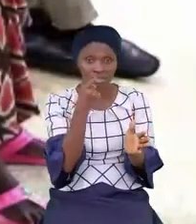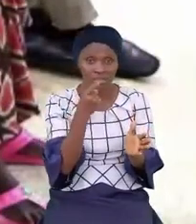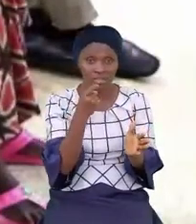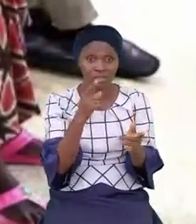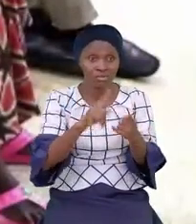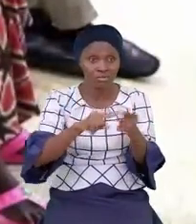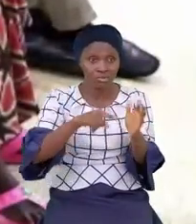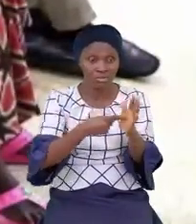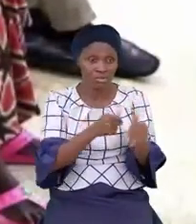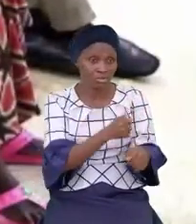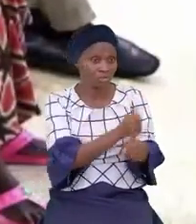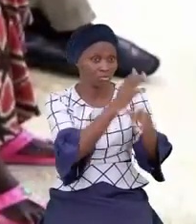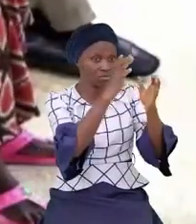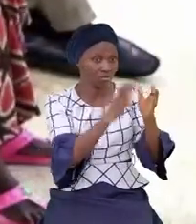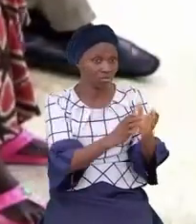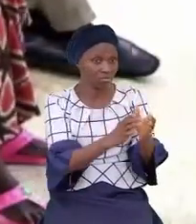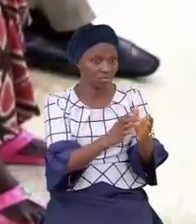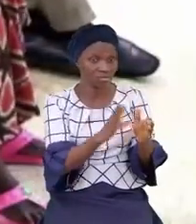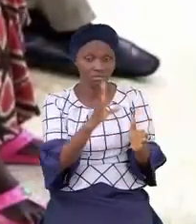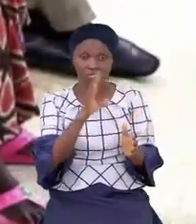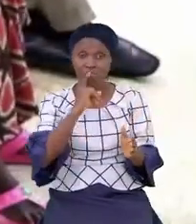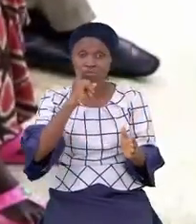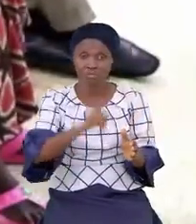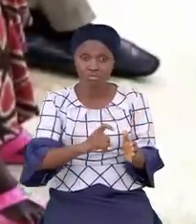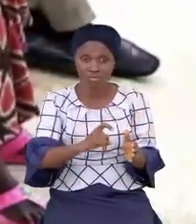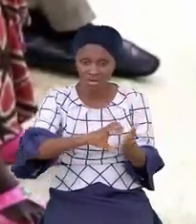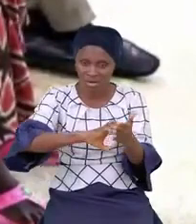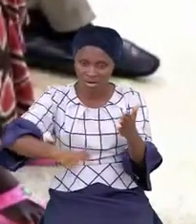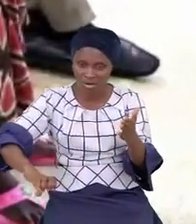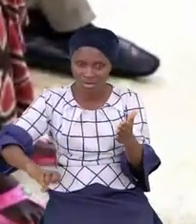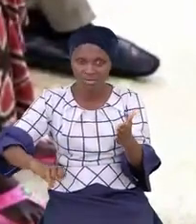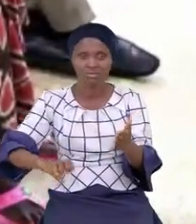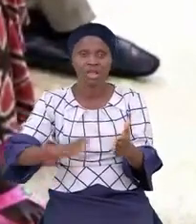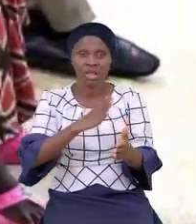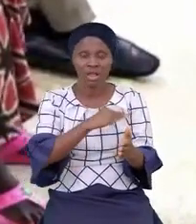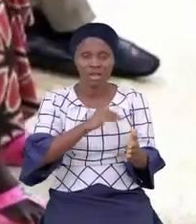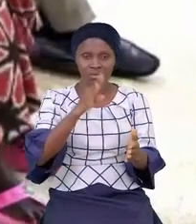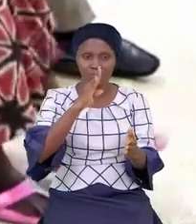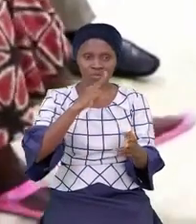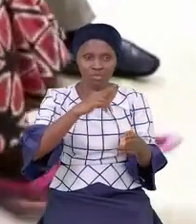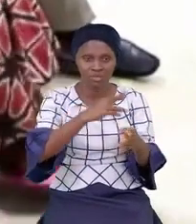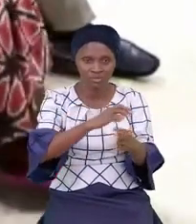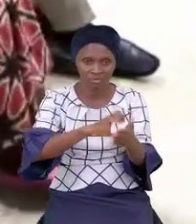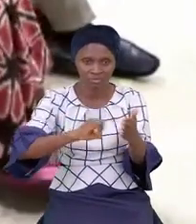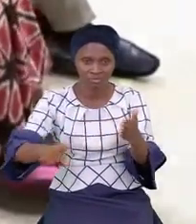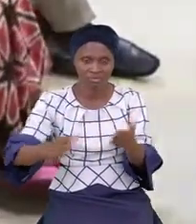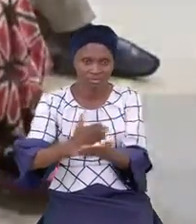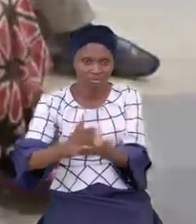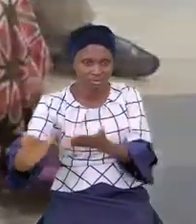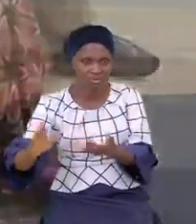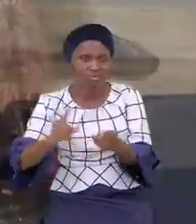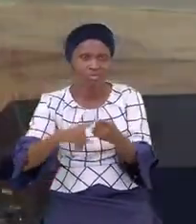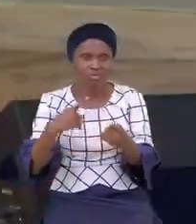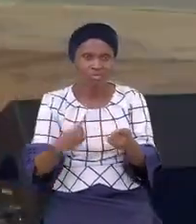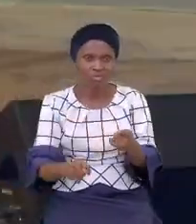mountain, be thou removed, and be thou cast into the sea,